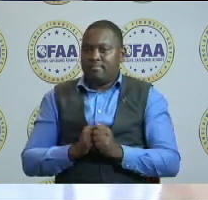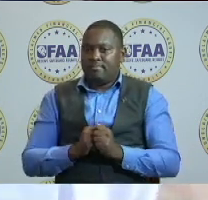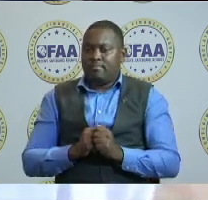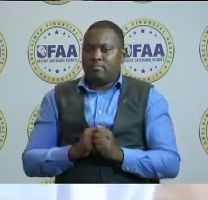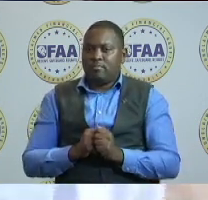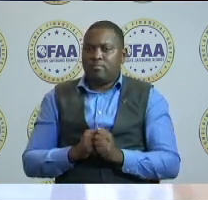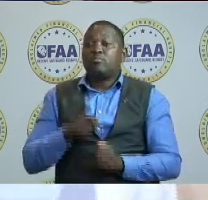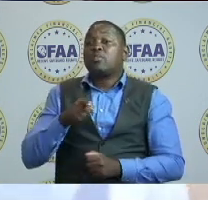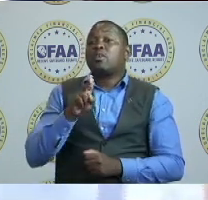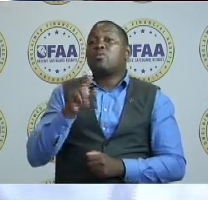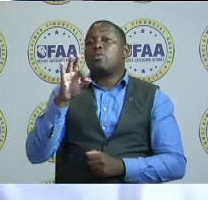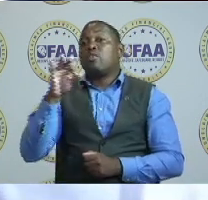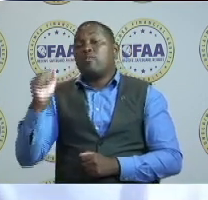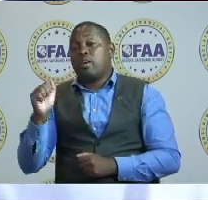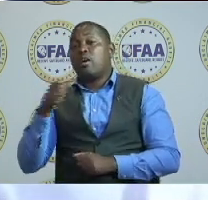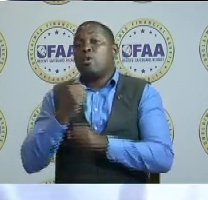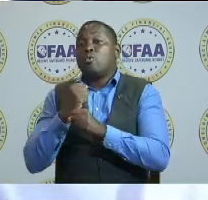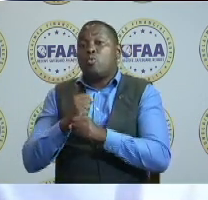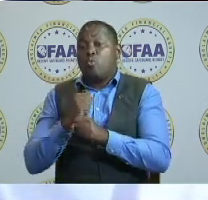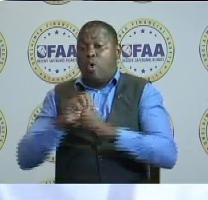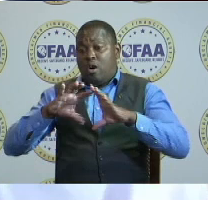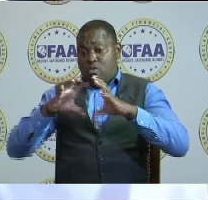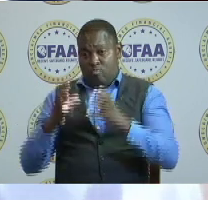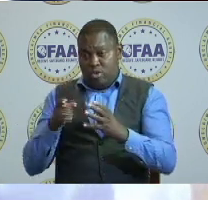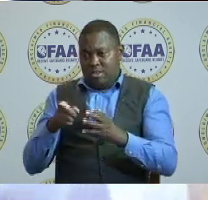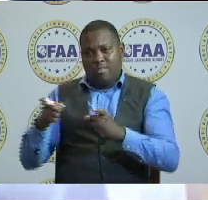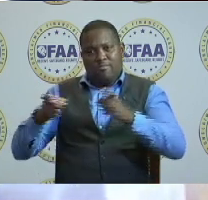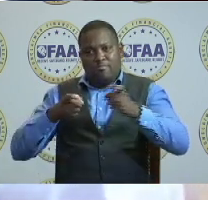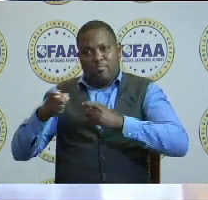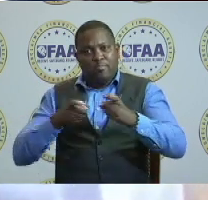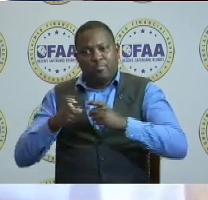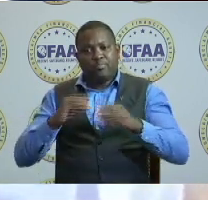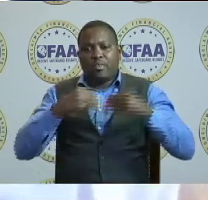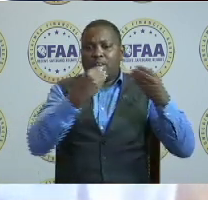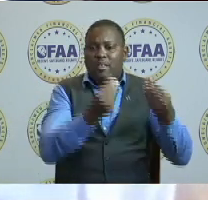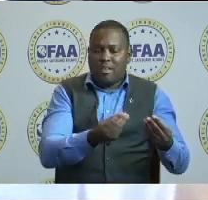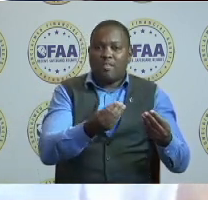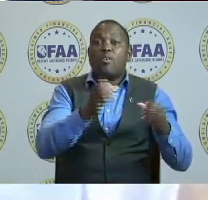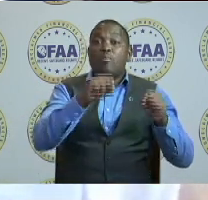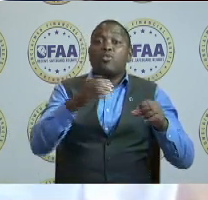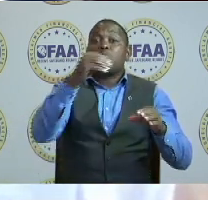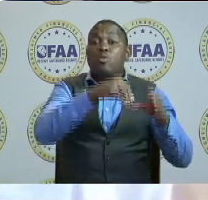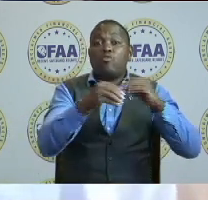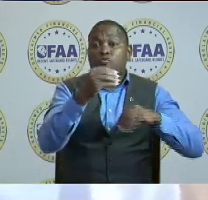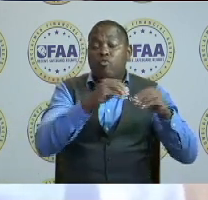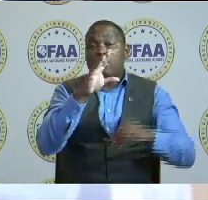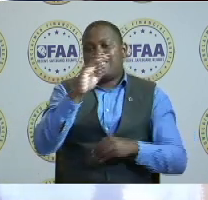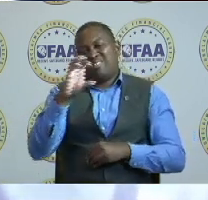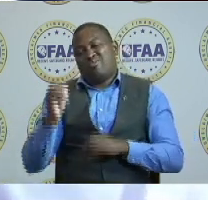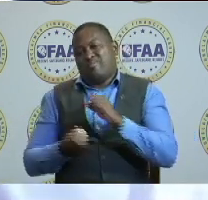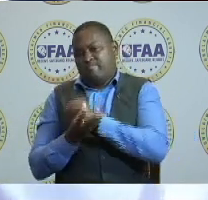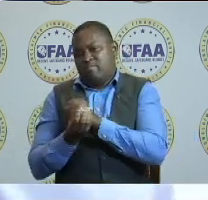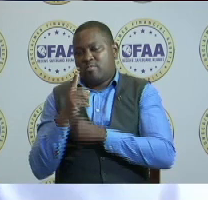is established as a body corporate and its management is vested in a board. And this, the CEO has actually articulated very